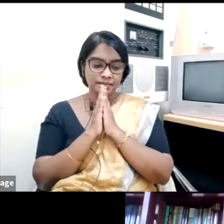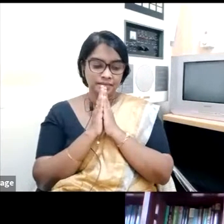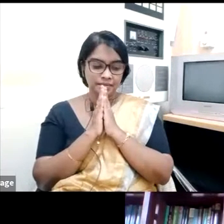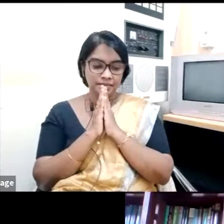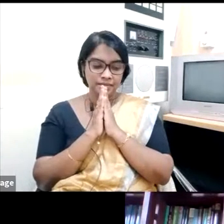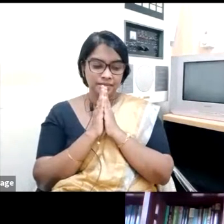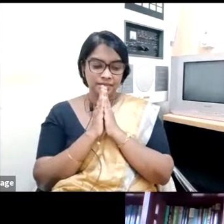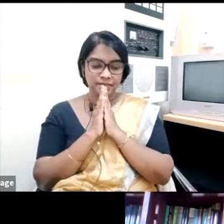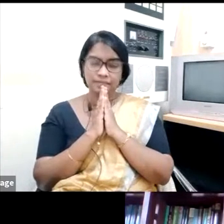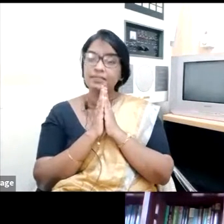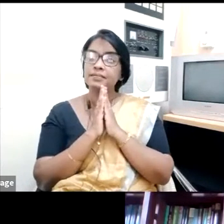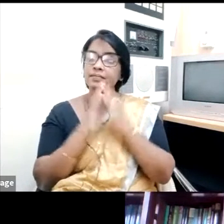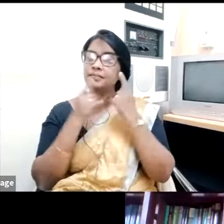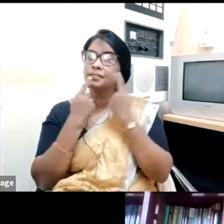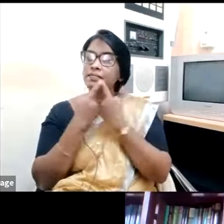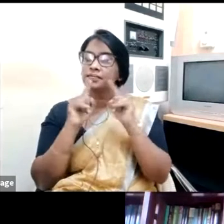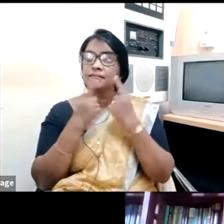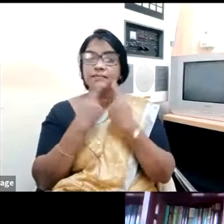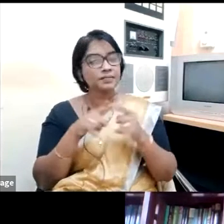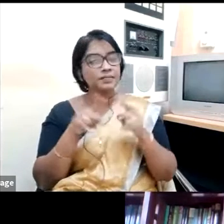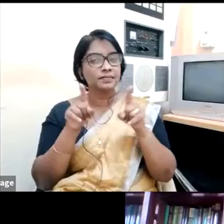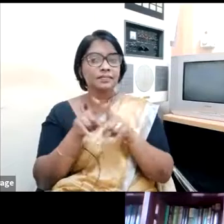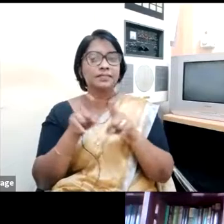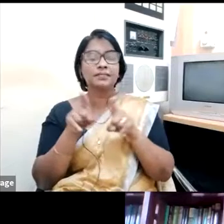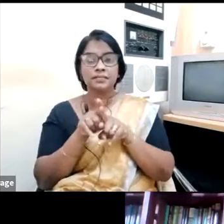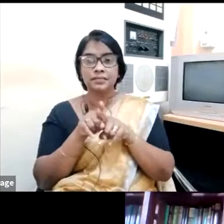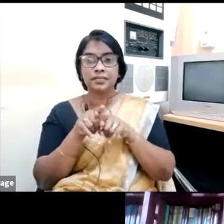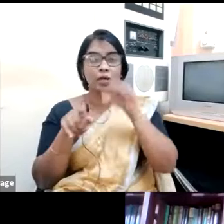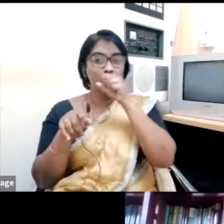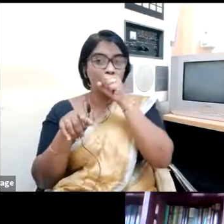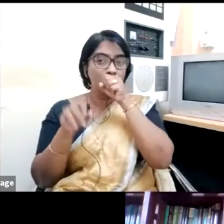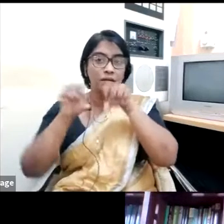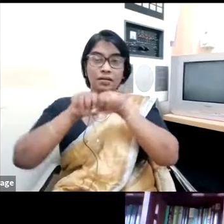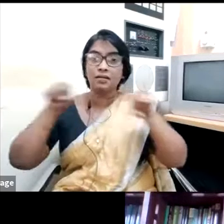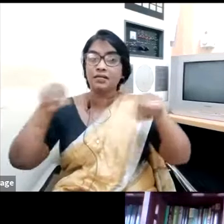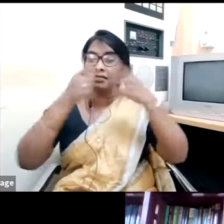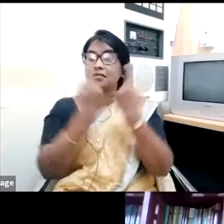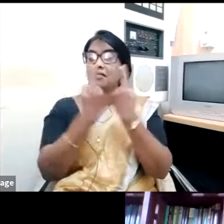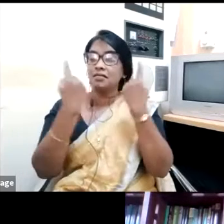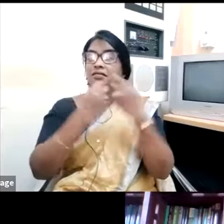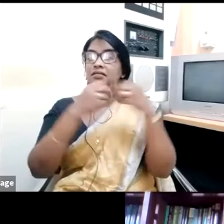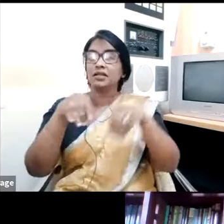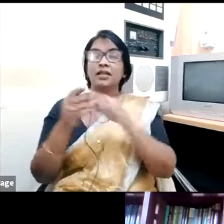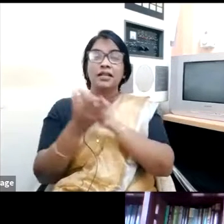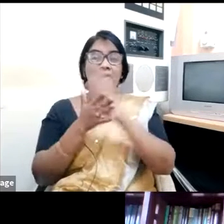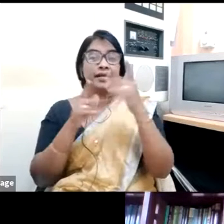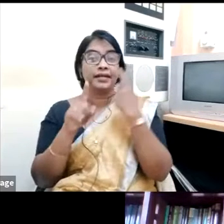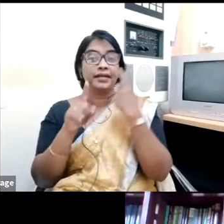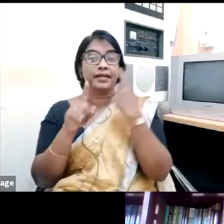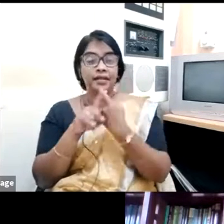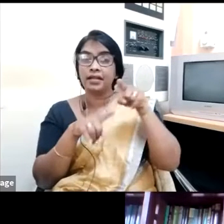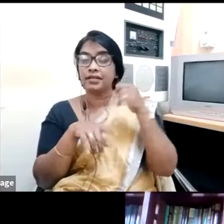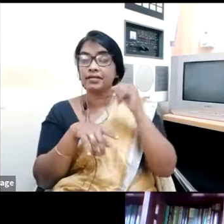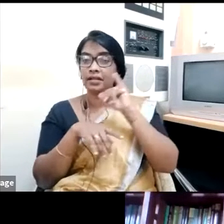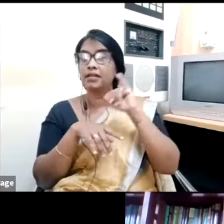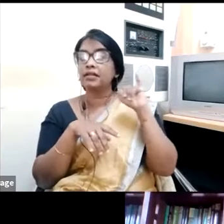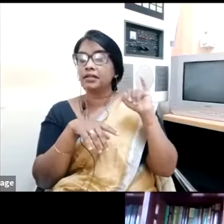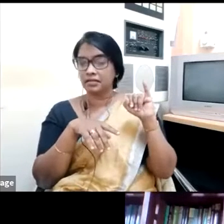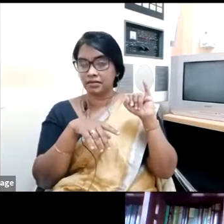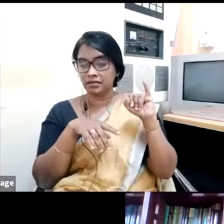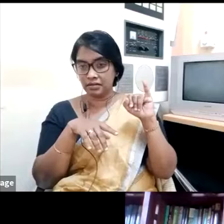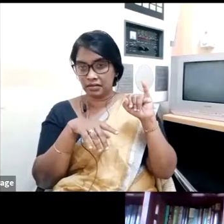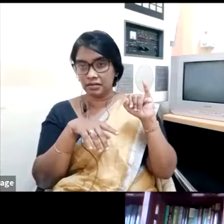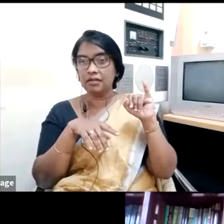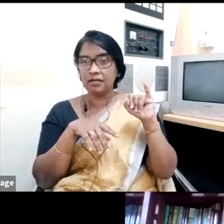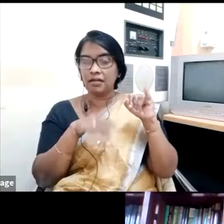bamboos and timber. As you all know, the timber is going to be very precious. We have changed all